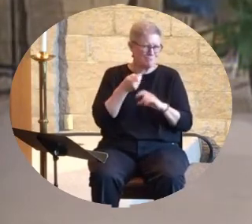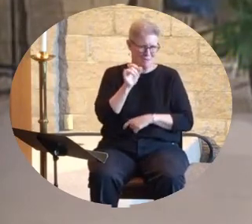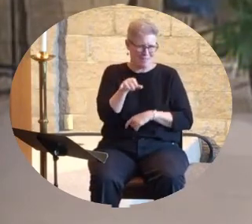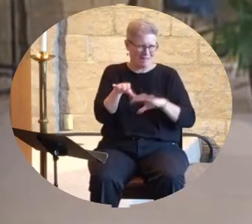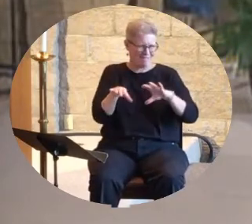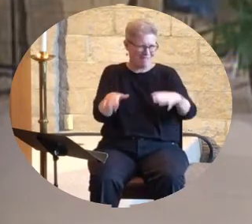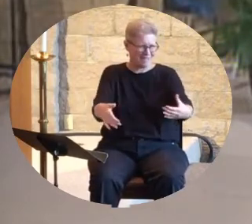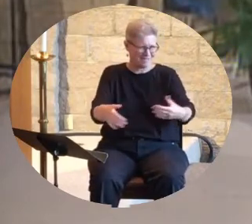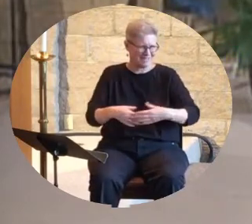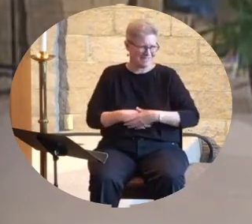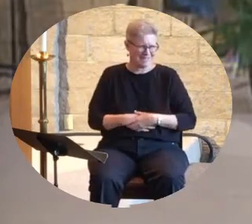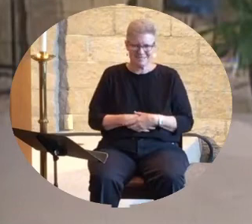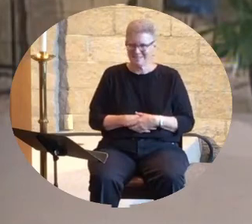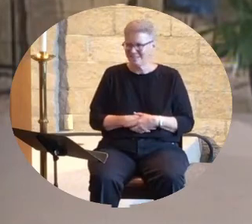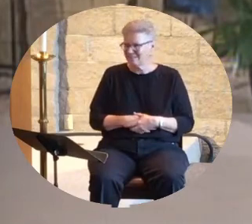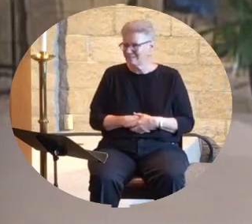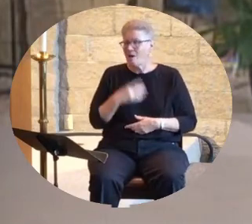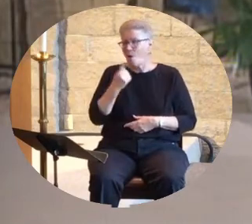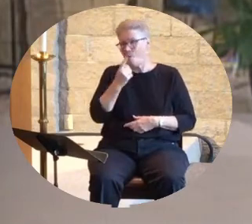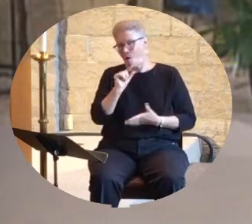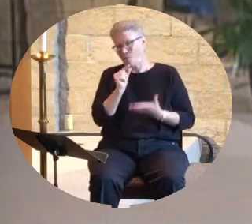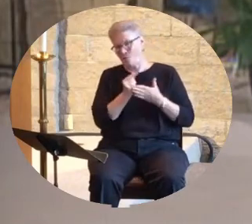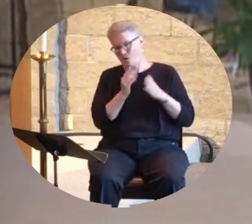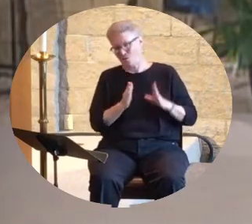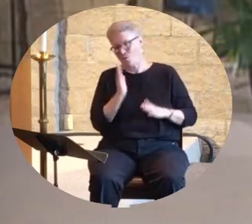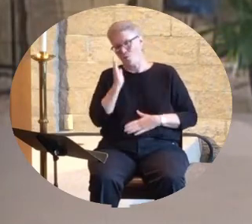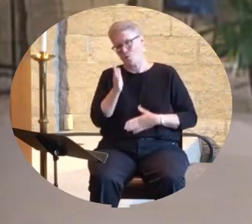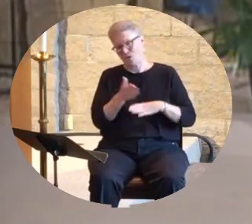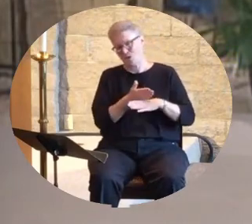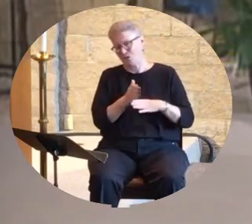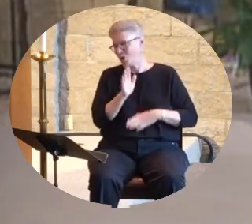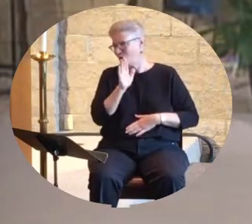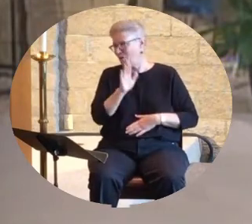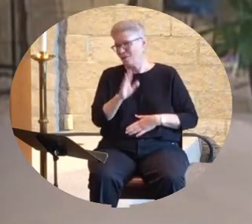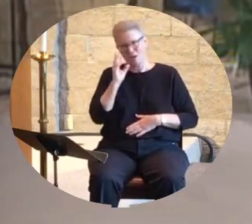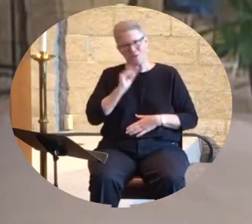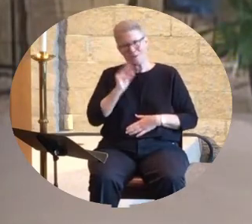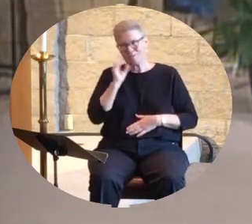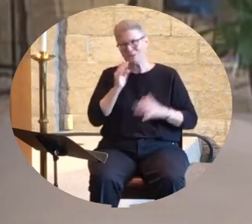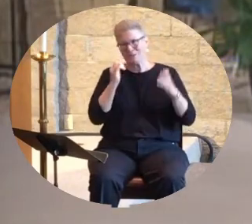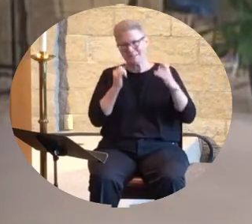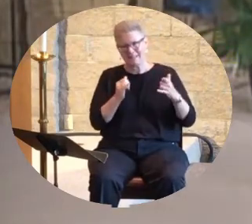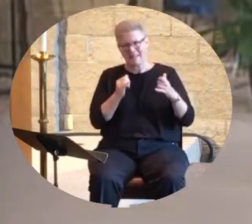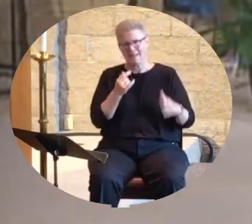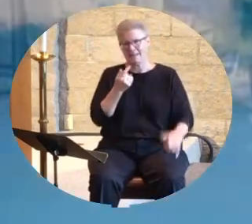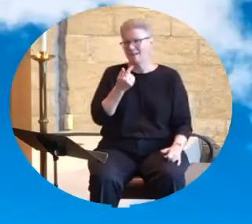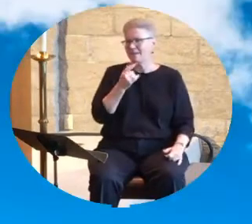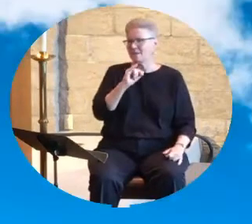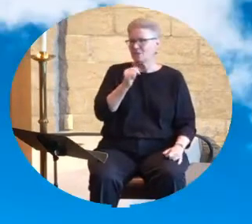have a graduate that's going to share their experience today, Jerry LaBros.